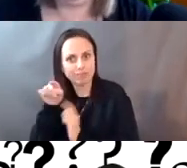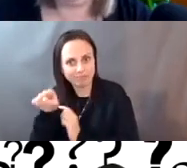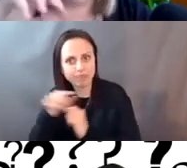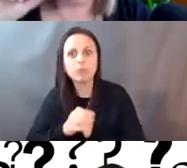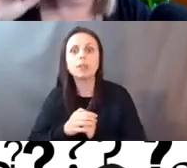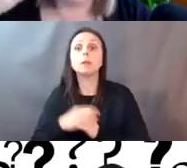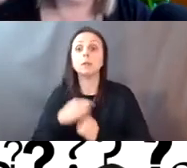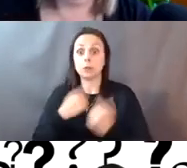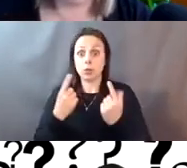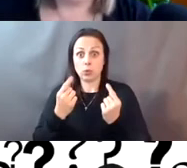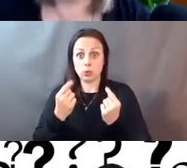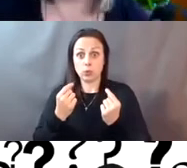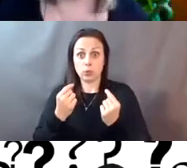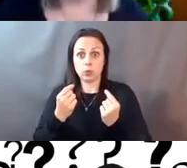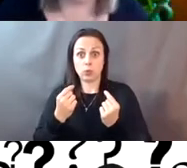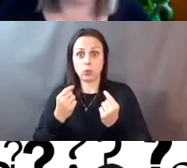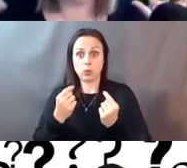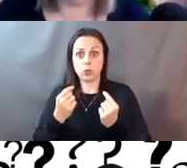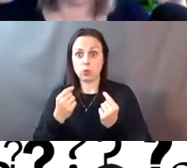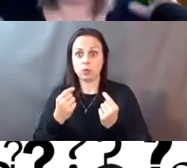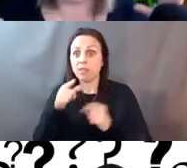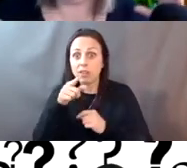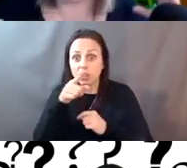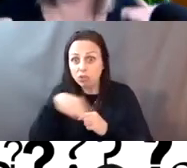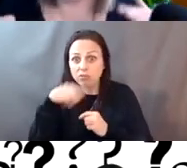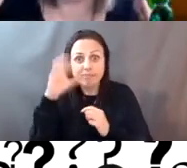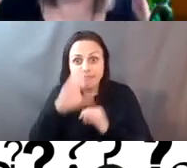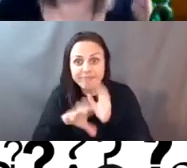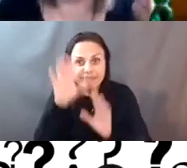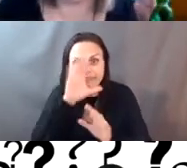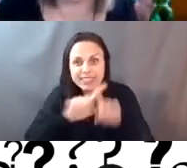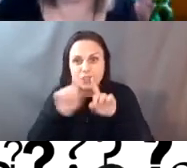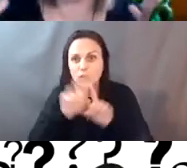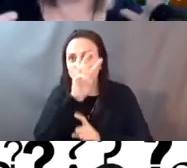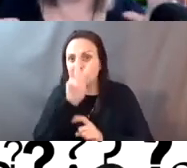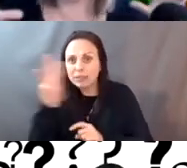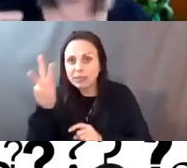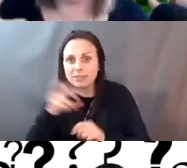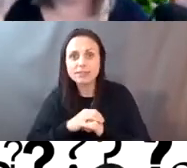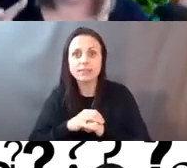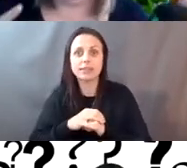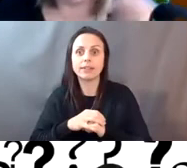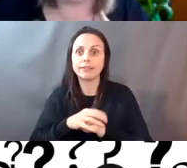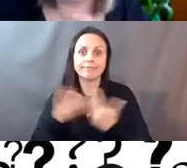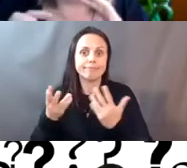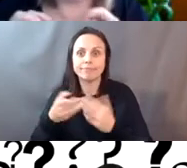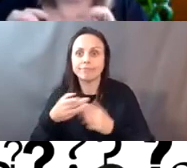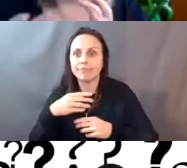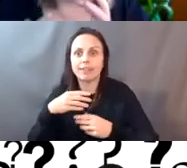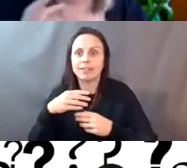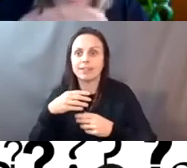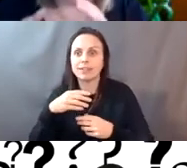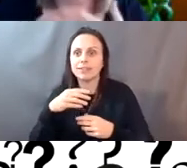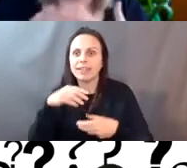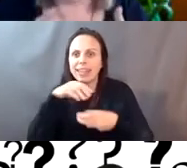I went, and even if you can find a website that is major in the space, even if it isn't, it's